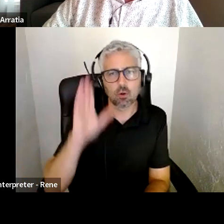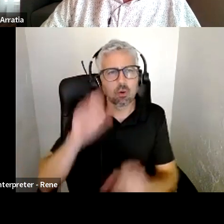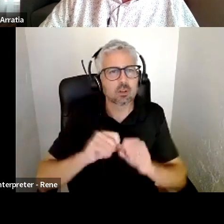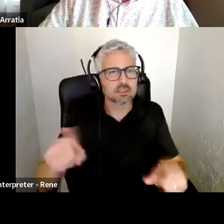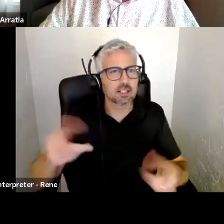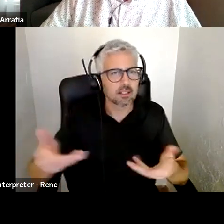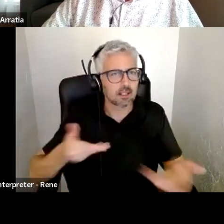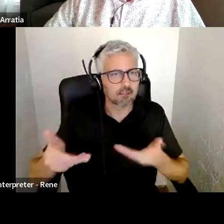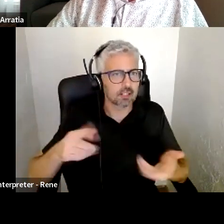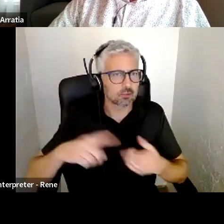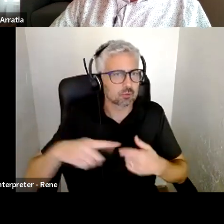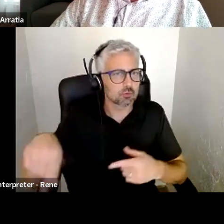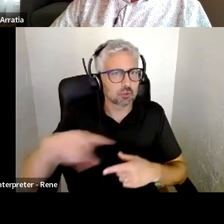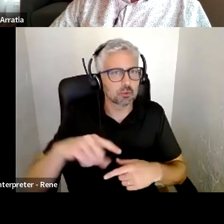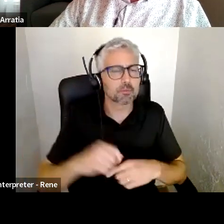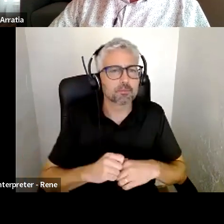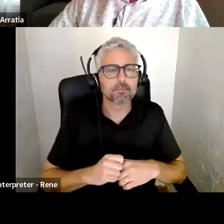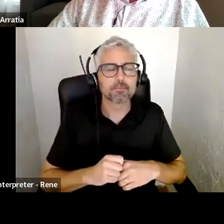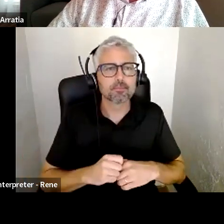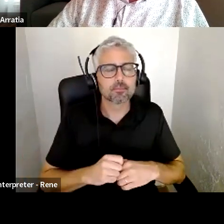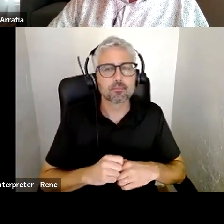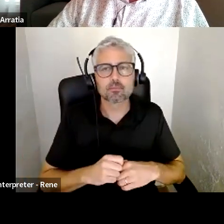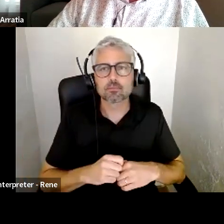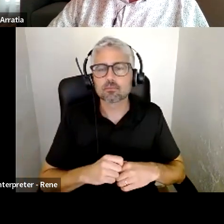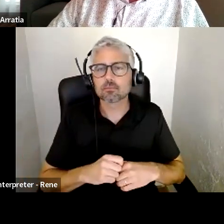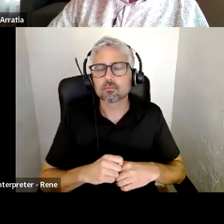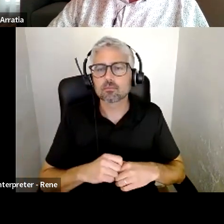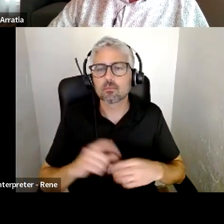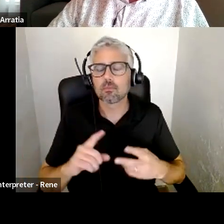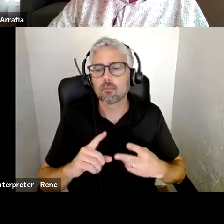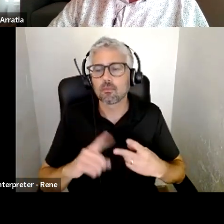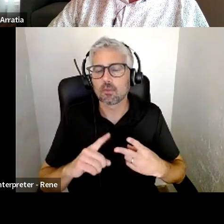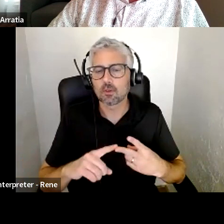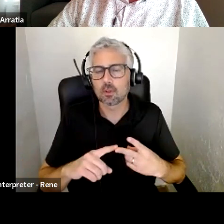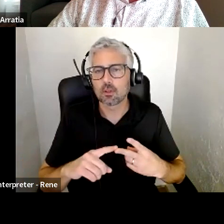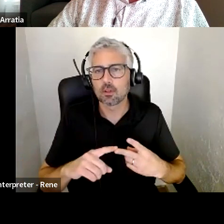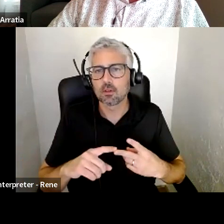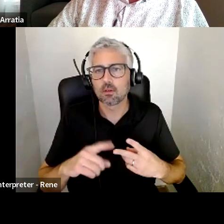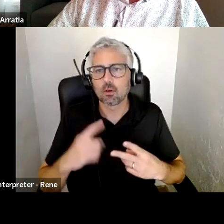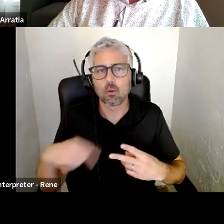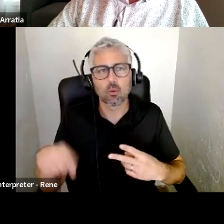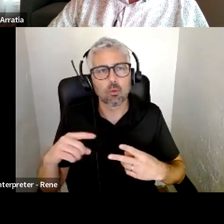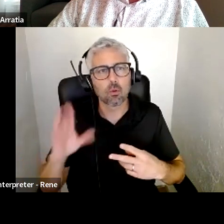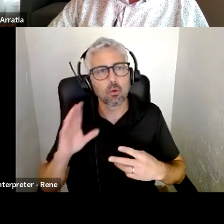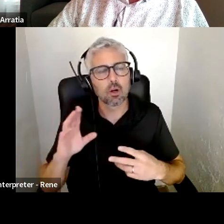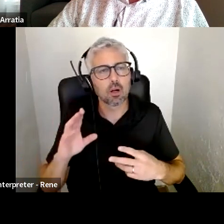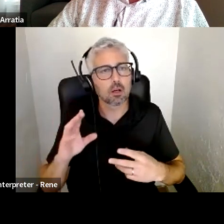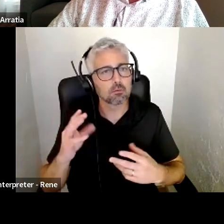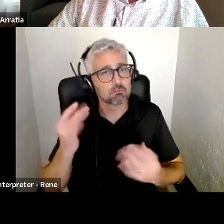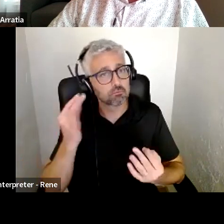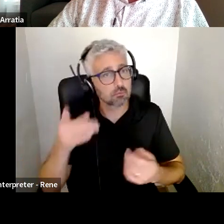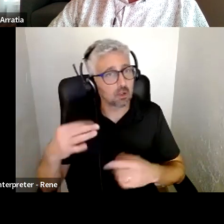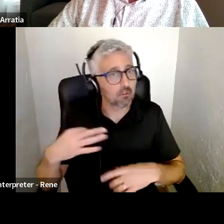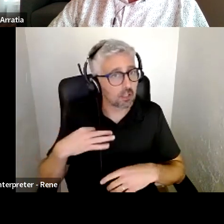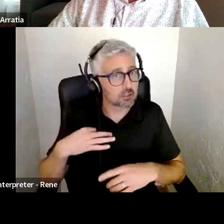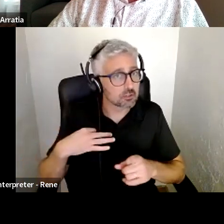you all for that. And then the other thing is we are looking at a volunteer for taking